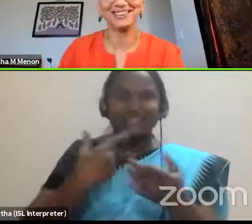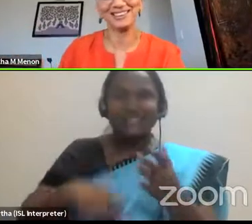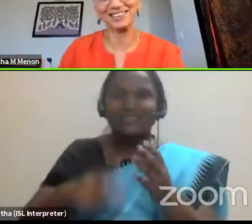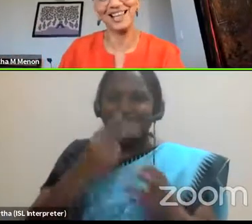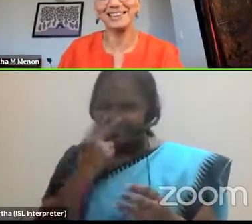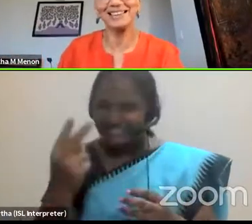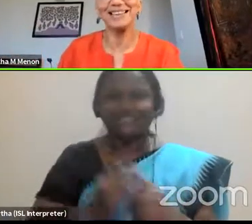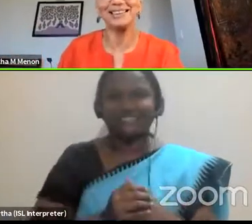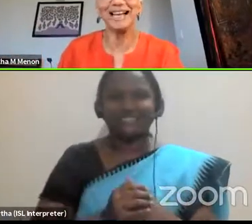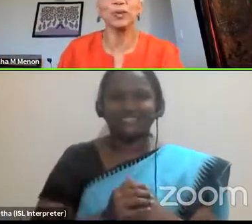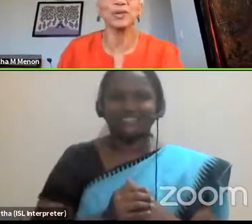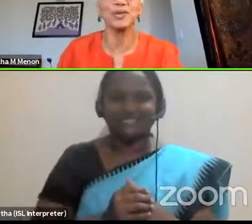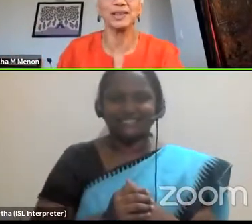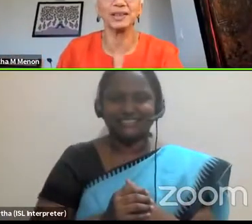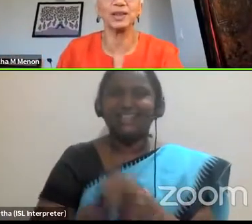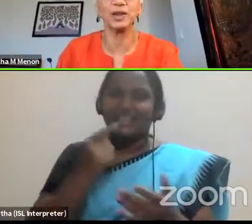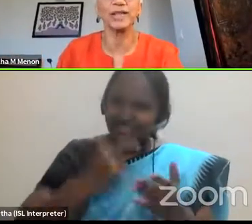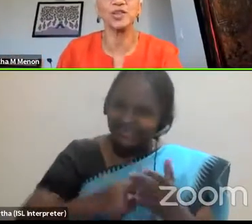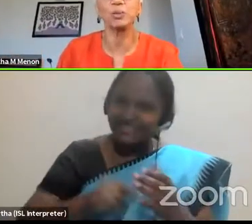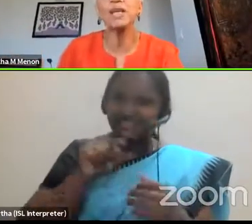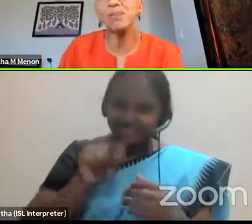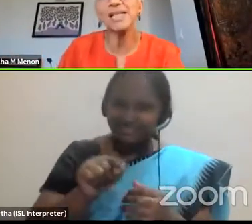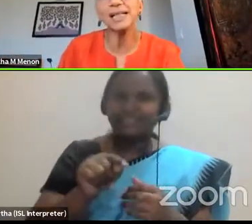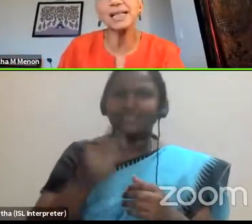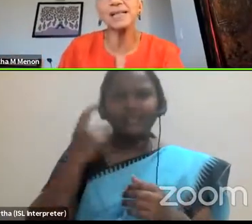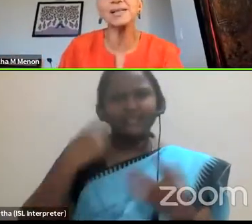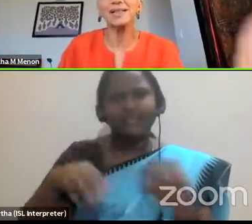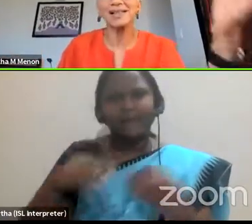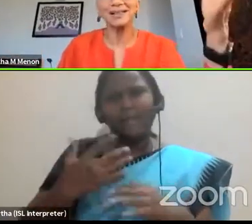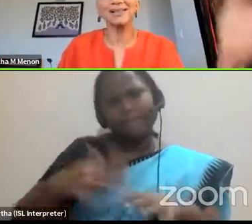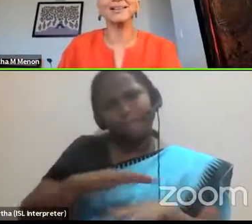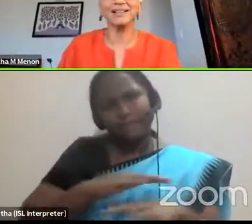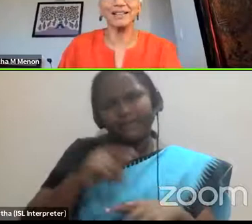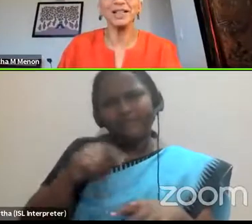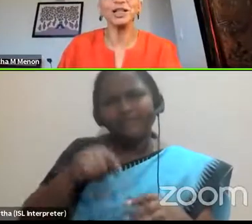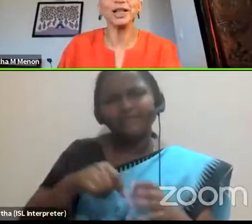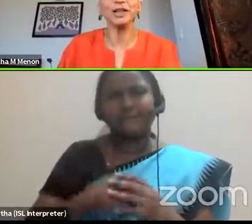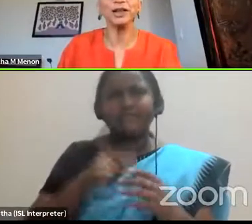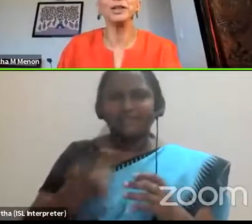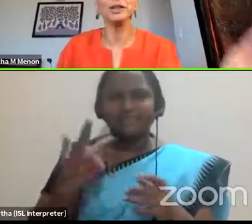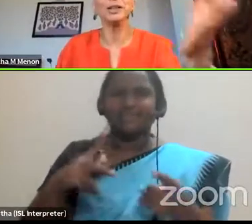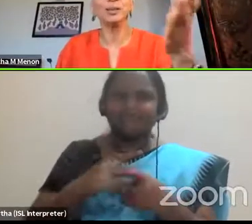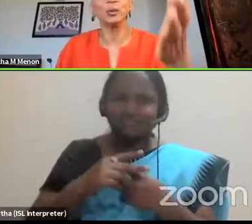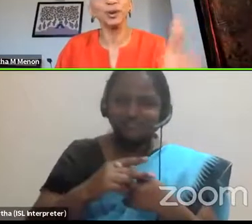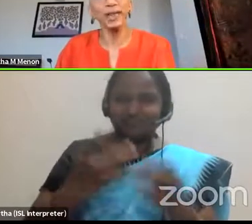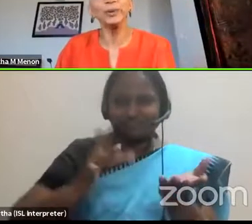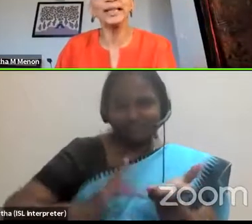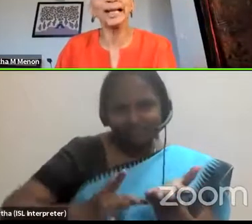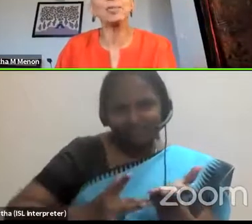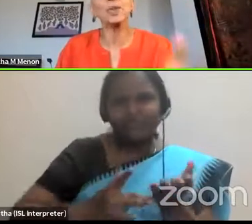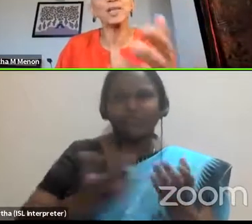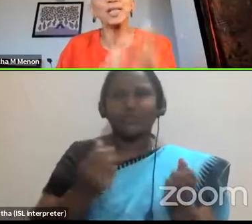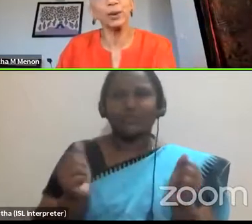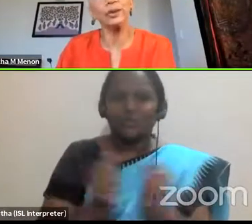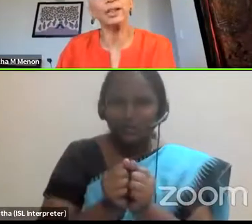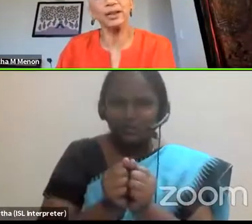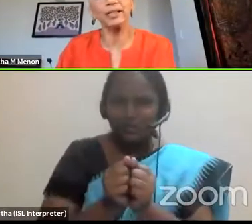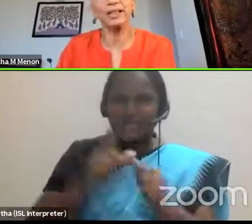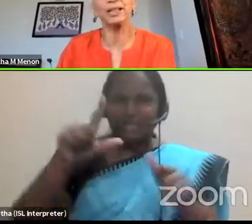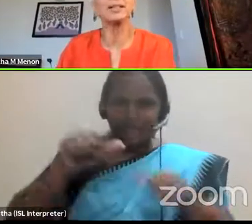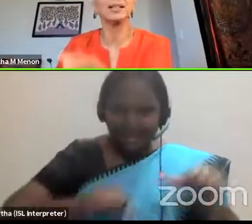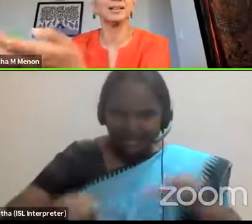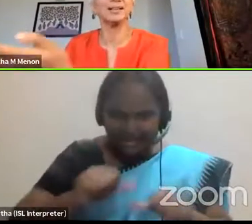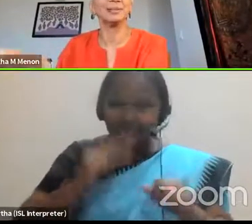see. So that was the genesis. So basically, it is cutting edge technology, working with labs to see how we